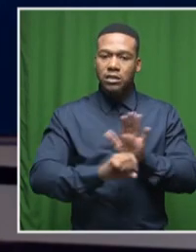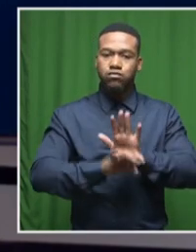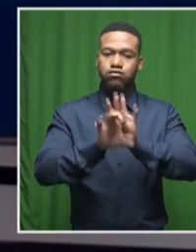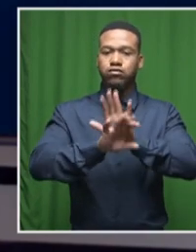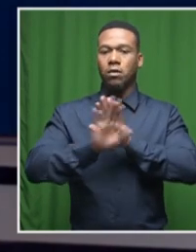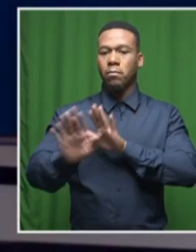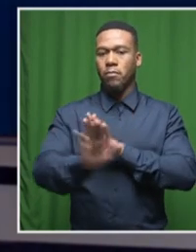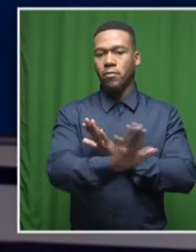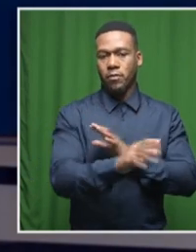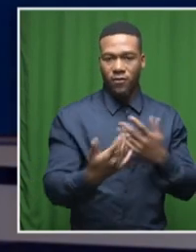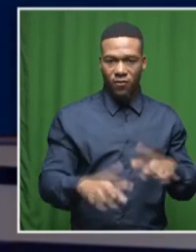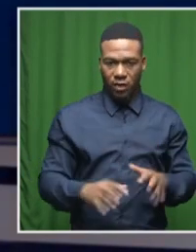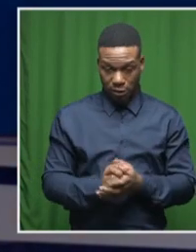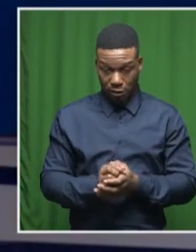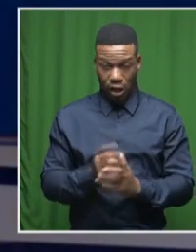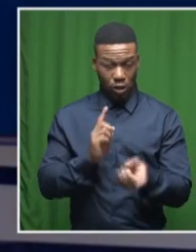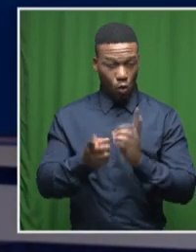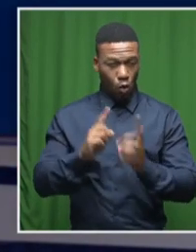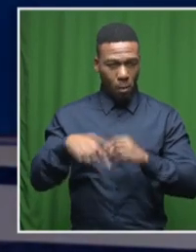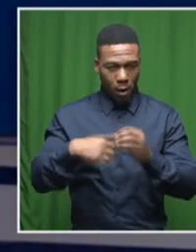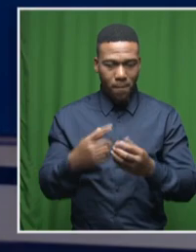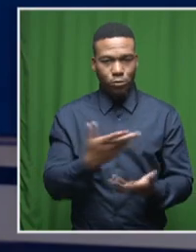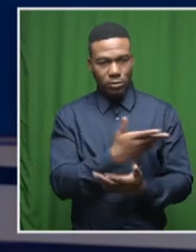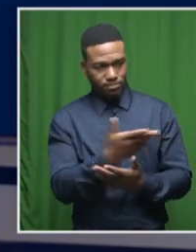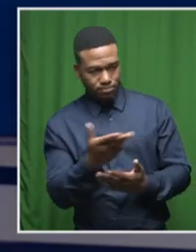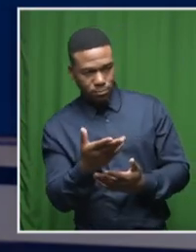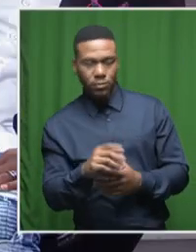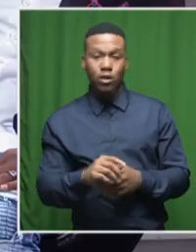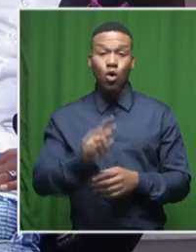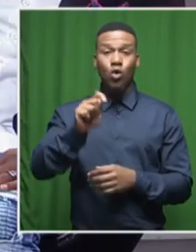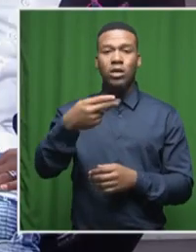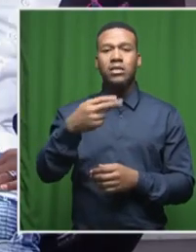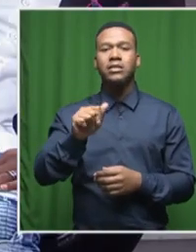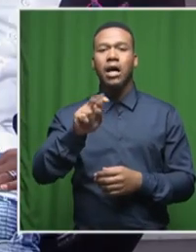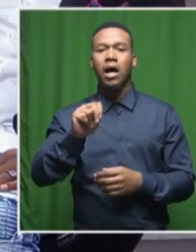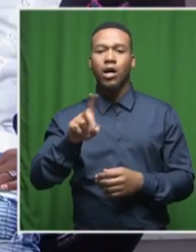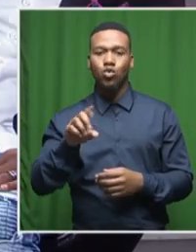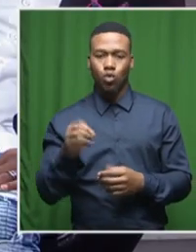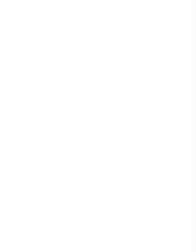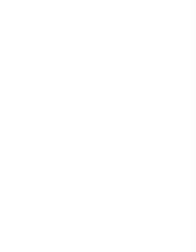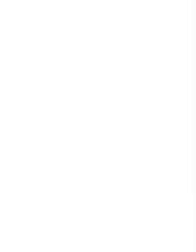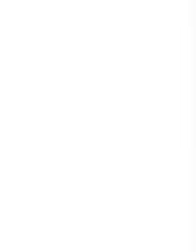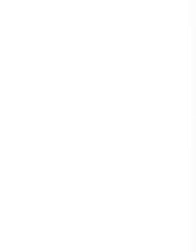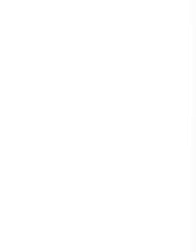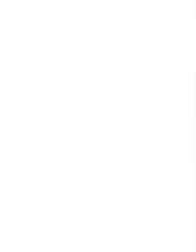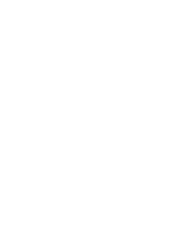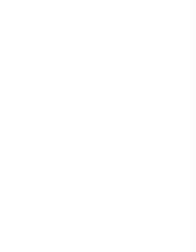the PR and Digital Marketing Officer, as well as visual artists Thando Ndlozi and Sizani Baloyi.